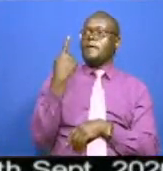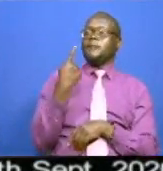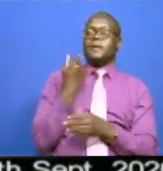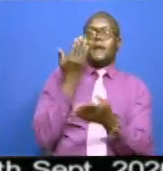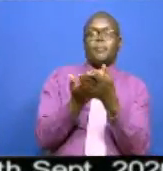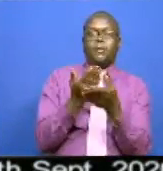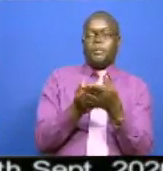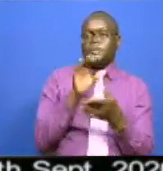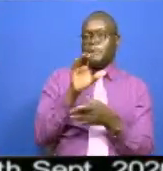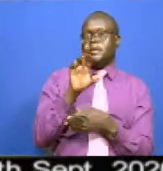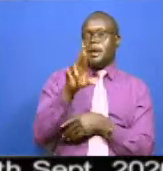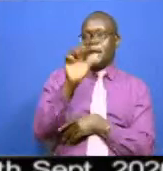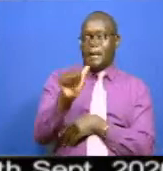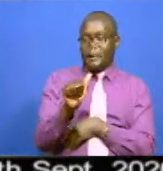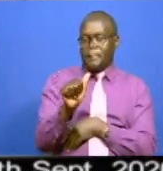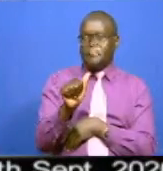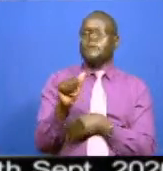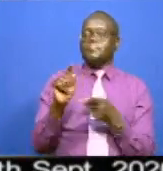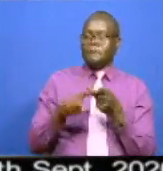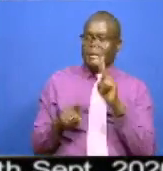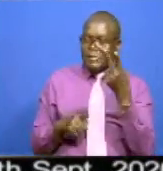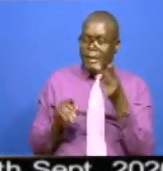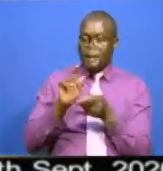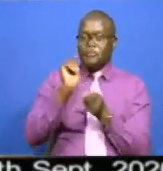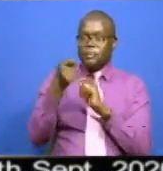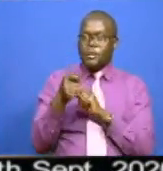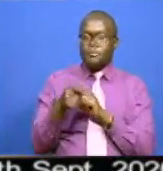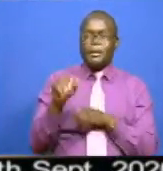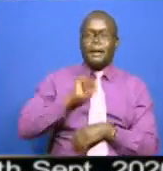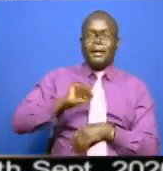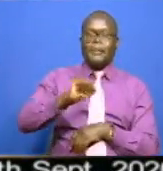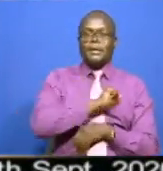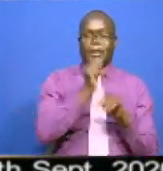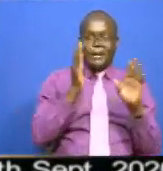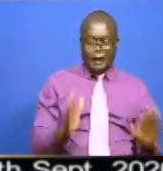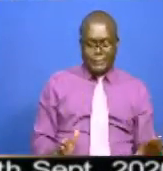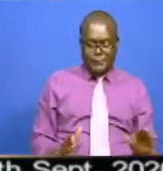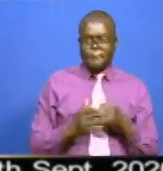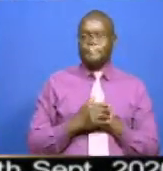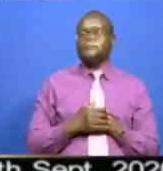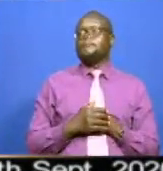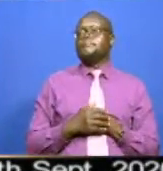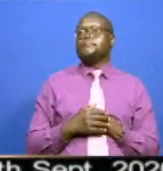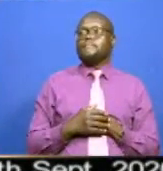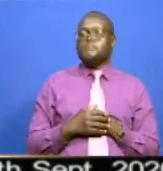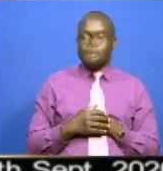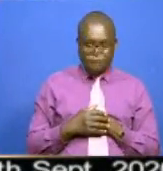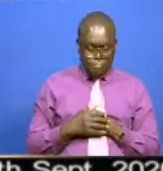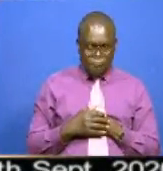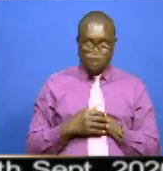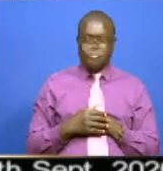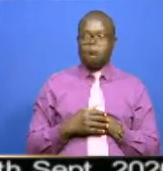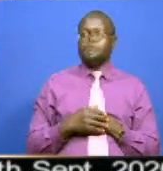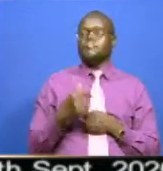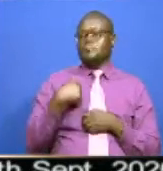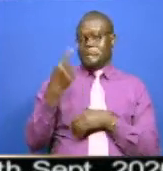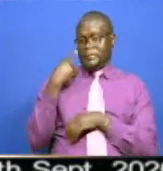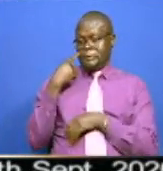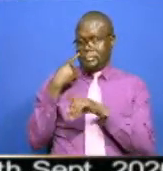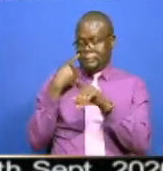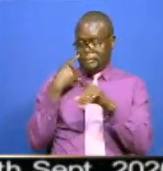by CRA and the one amended by the Senate. Honorable Speaker, from a casual look of